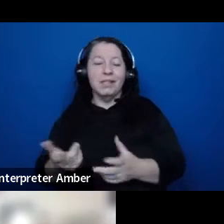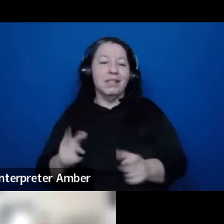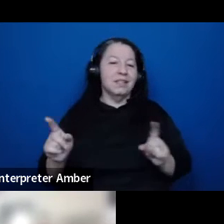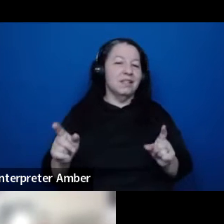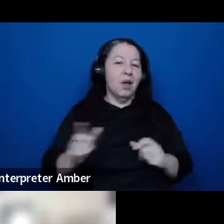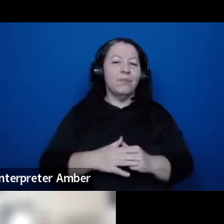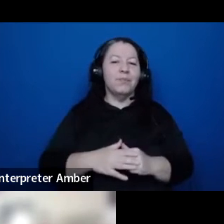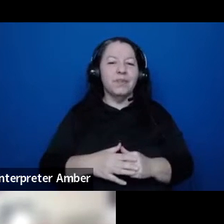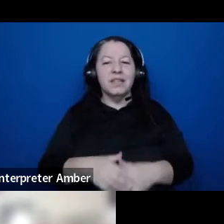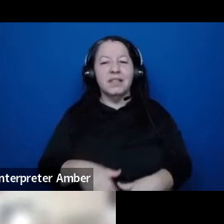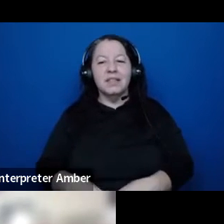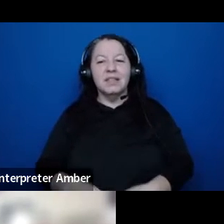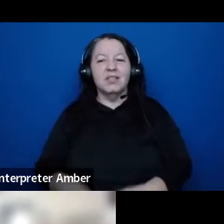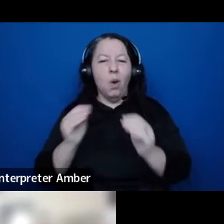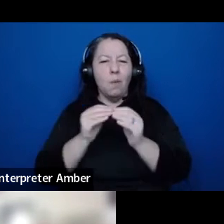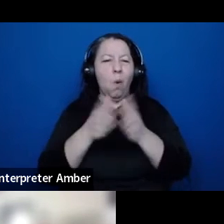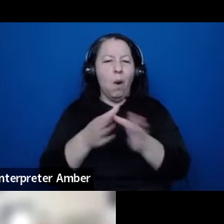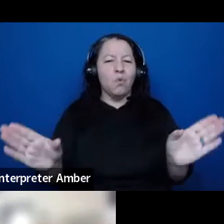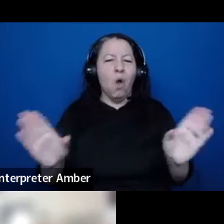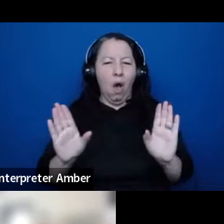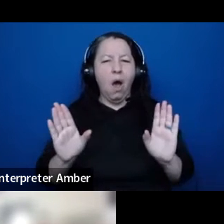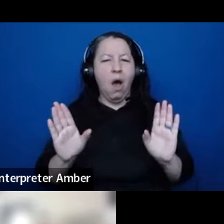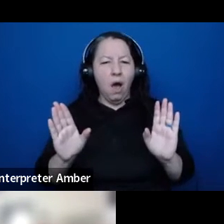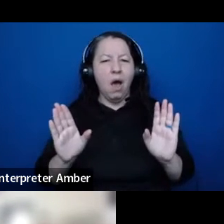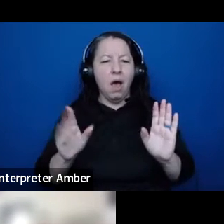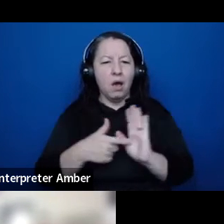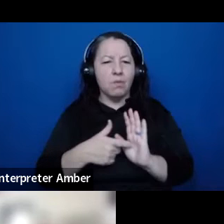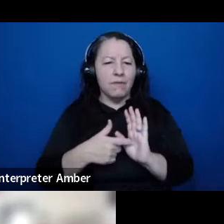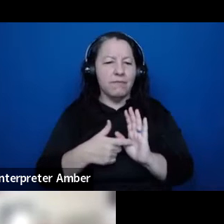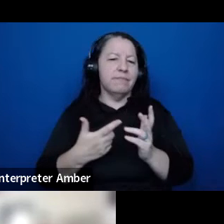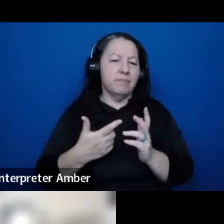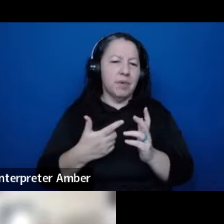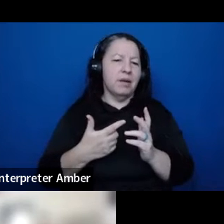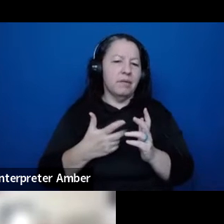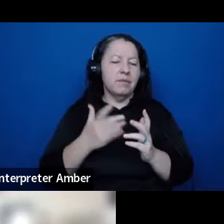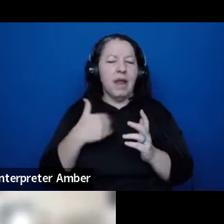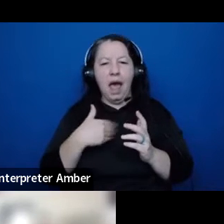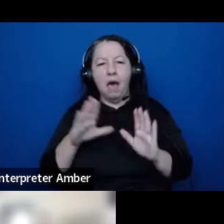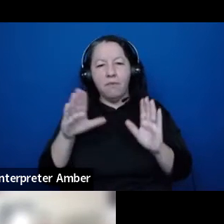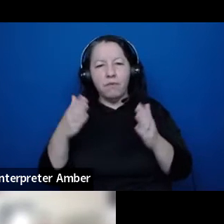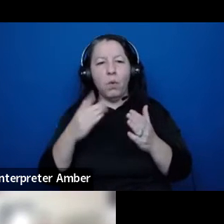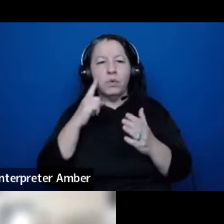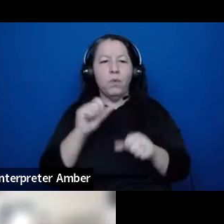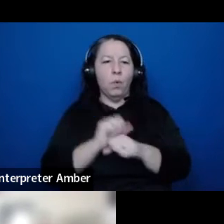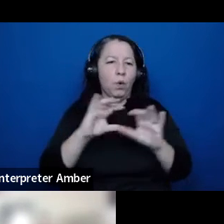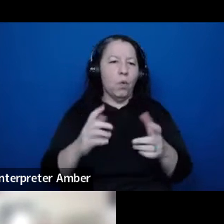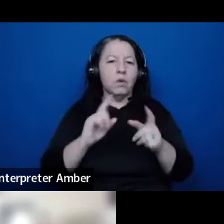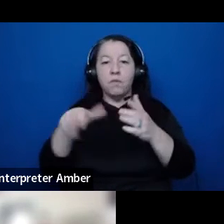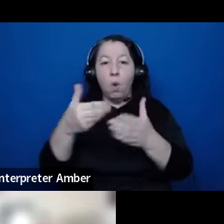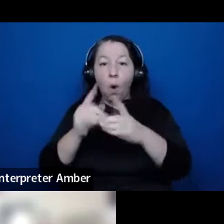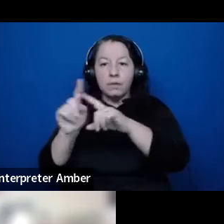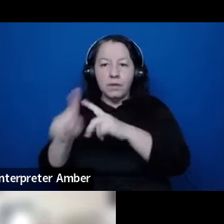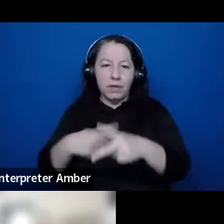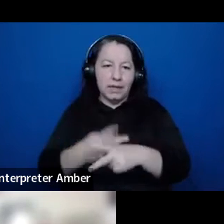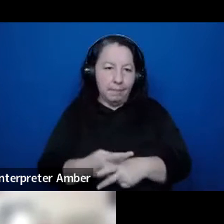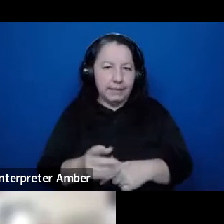to more broadly reflect the need to have a focus on workforce of all types. And